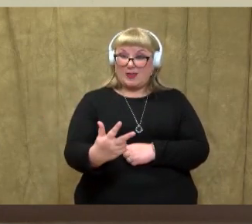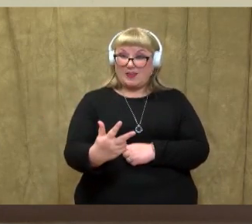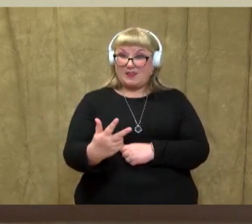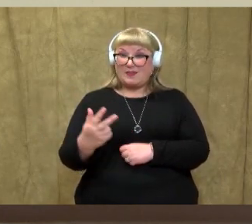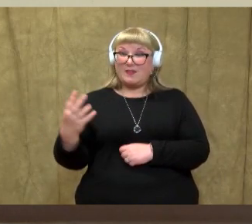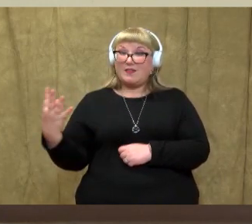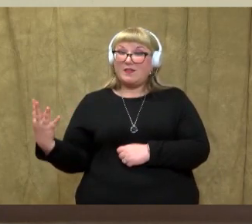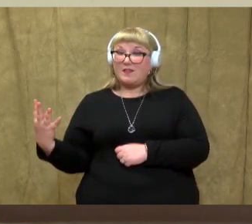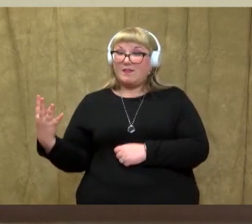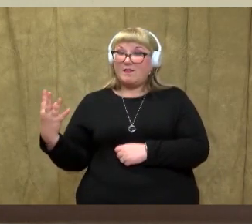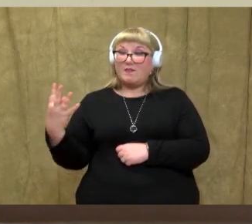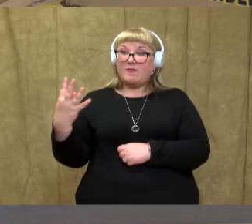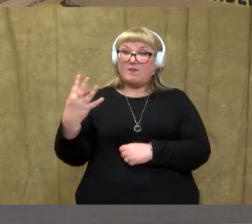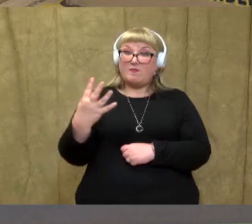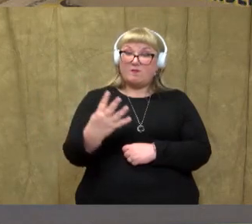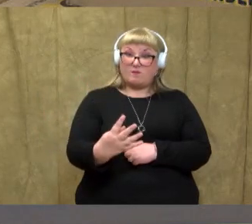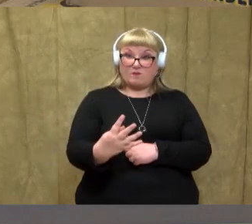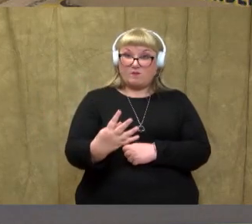3,